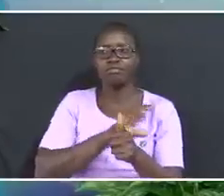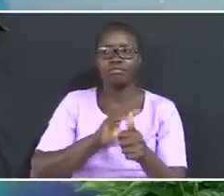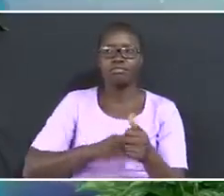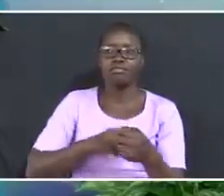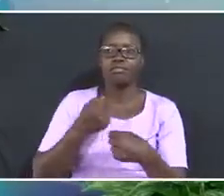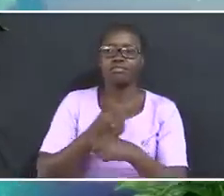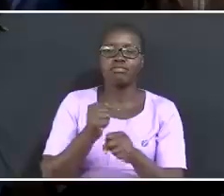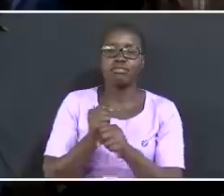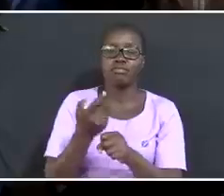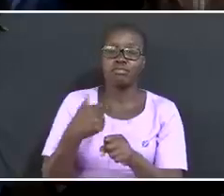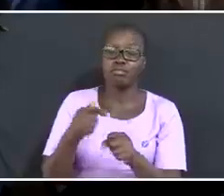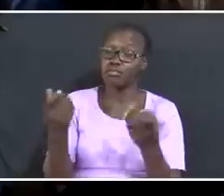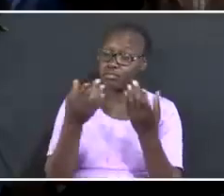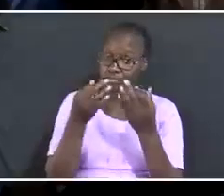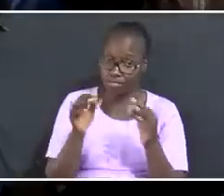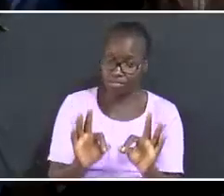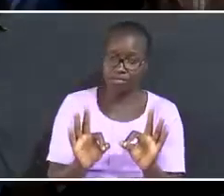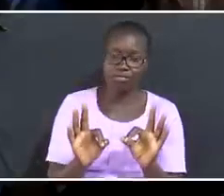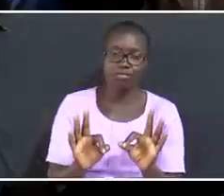us free.